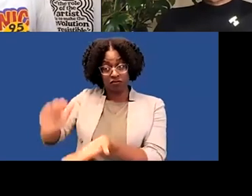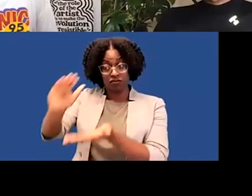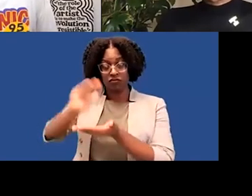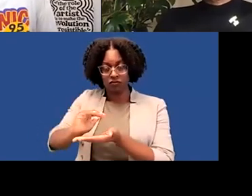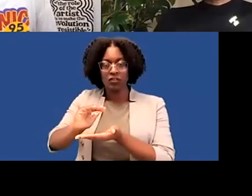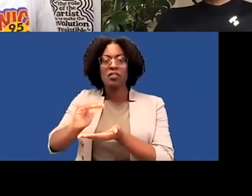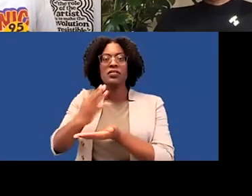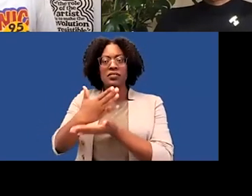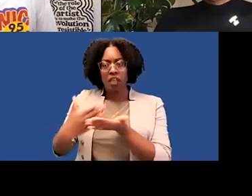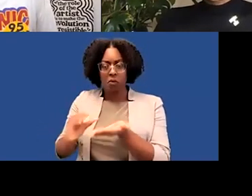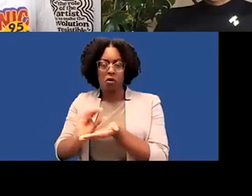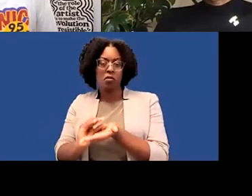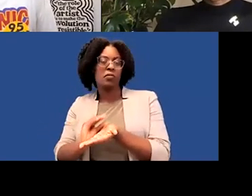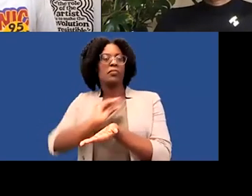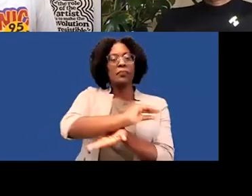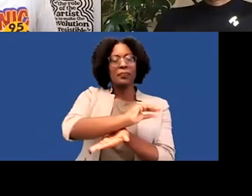of